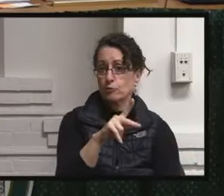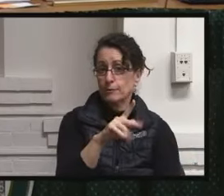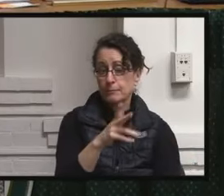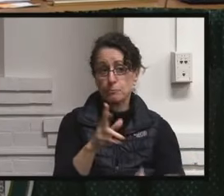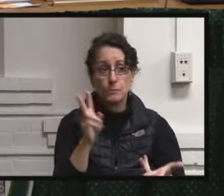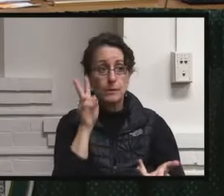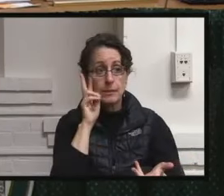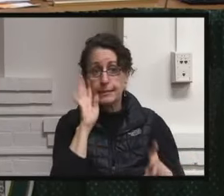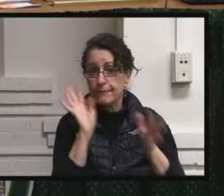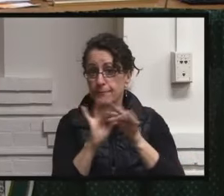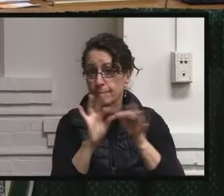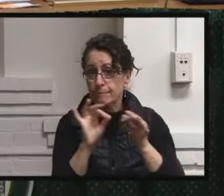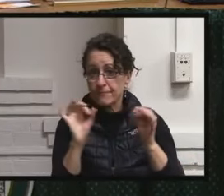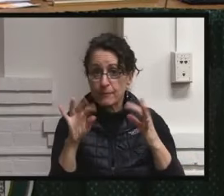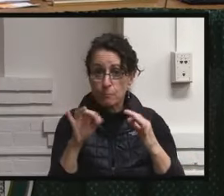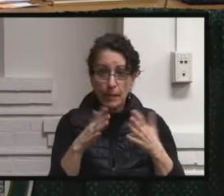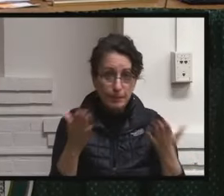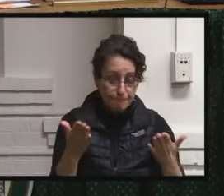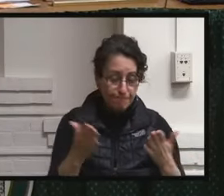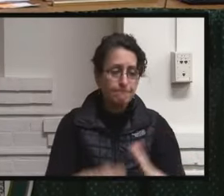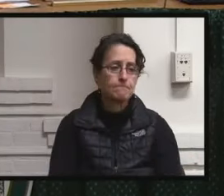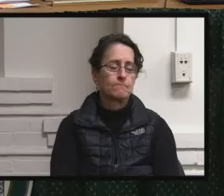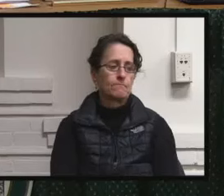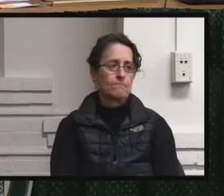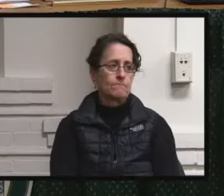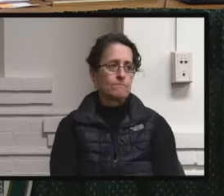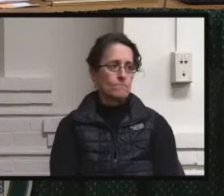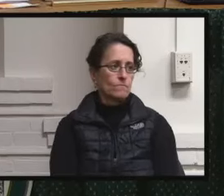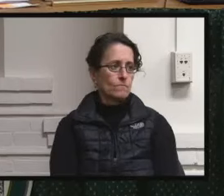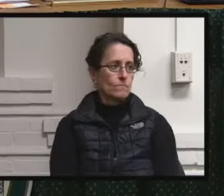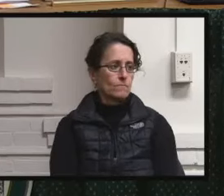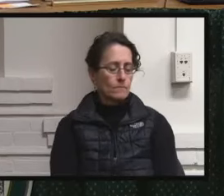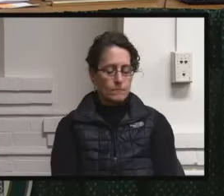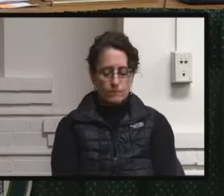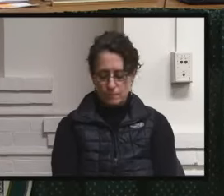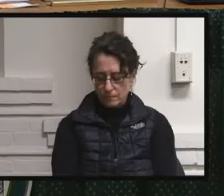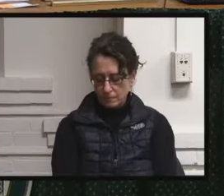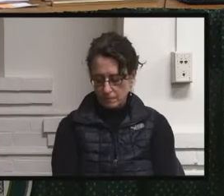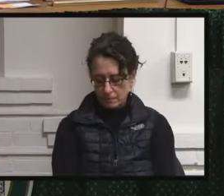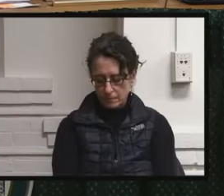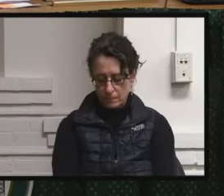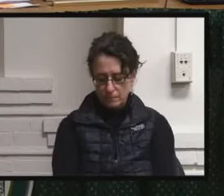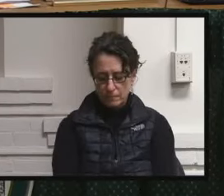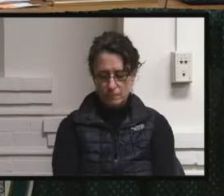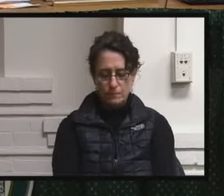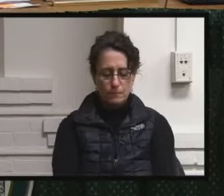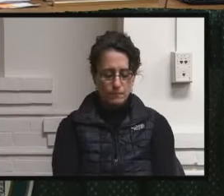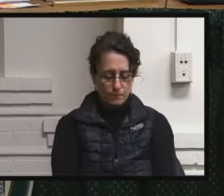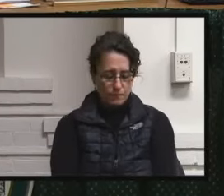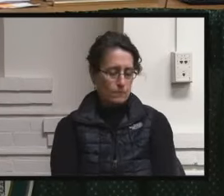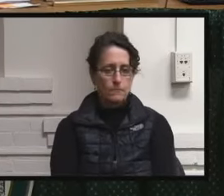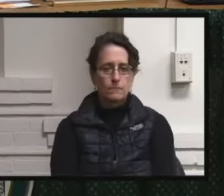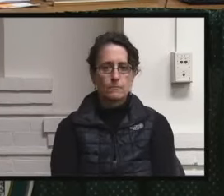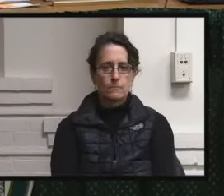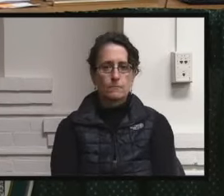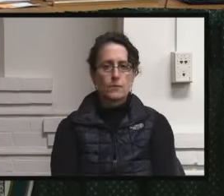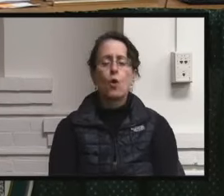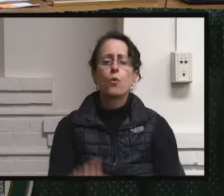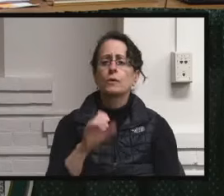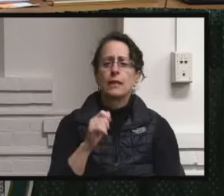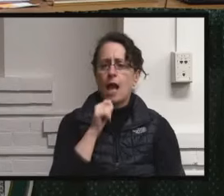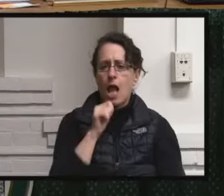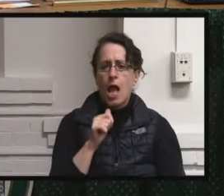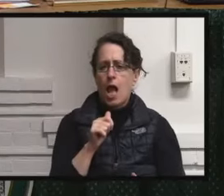about it. As I understand it, there are a number of sets of issues currently on